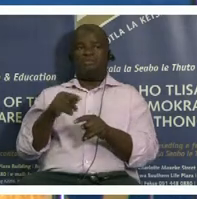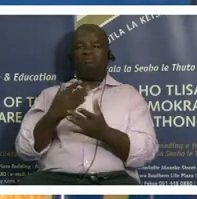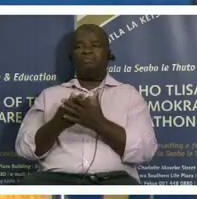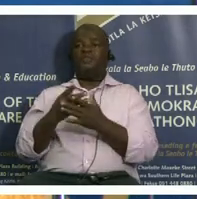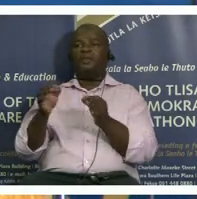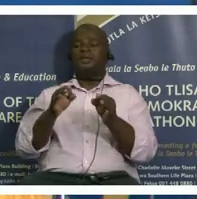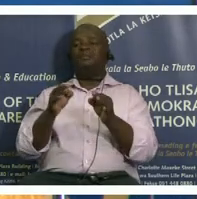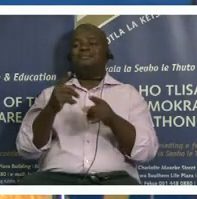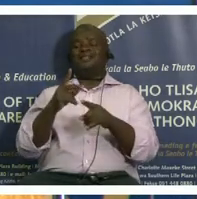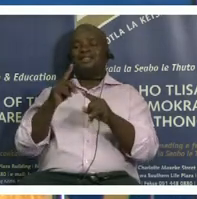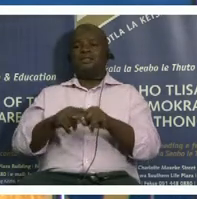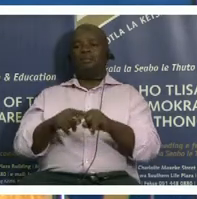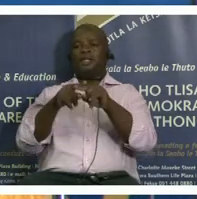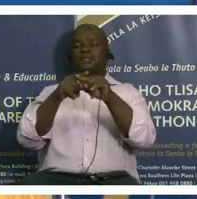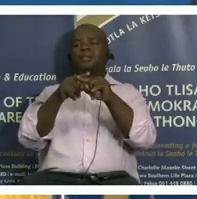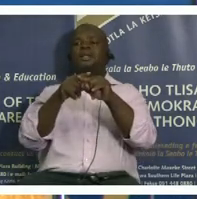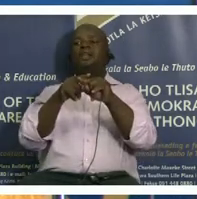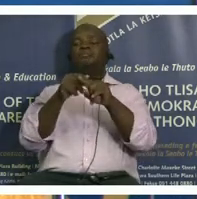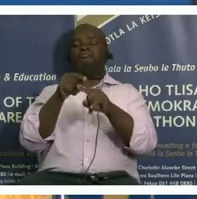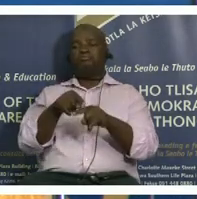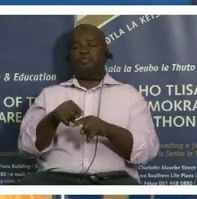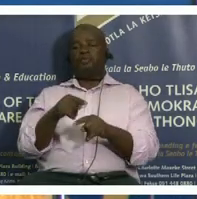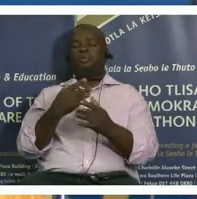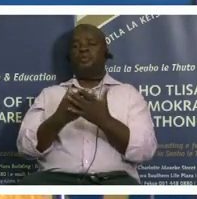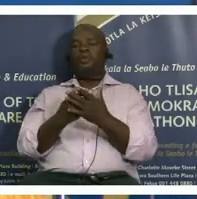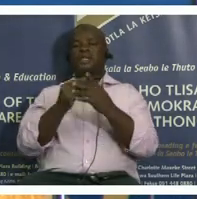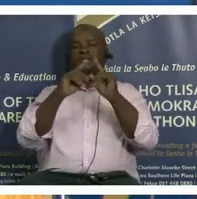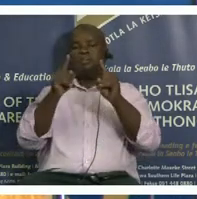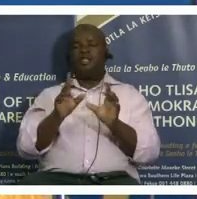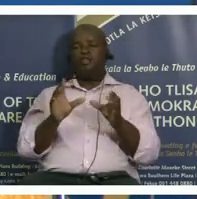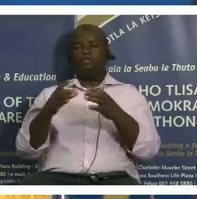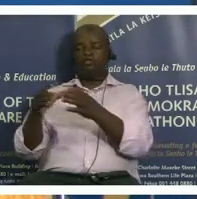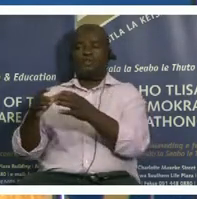our stated priorities of designated groups, as